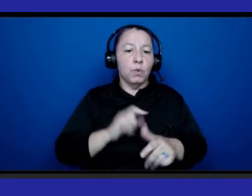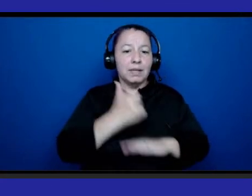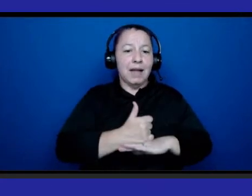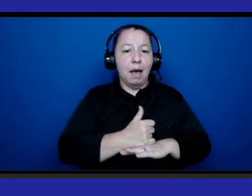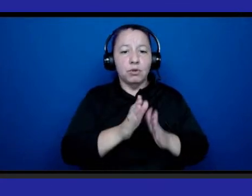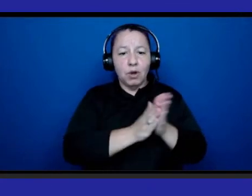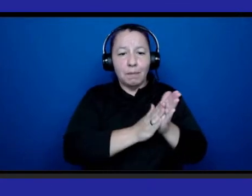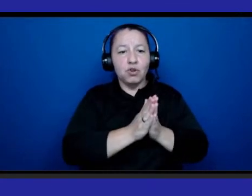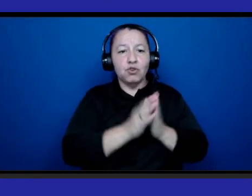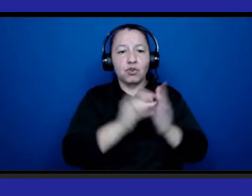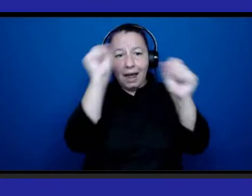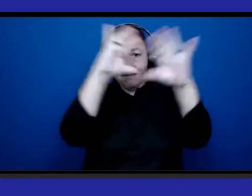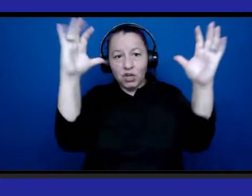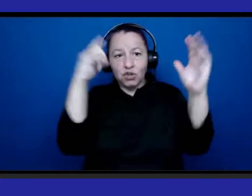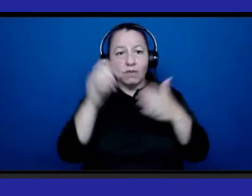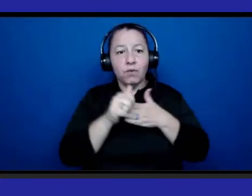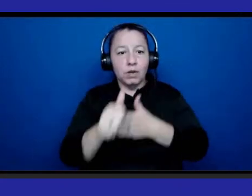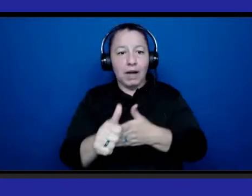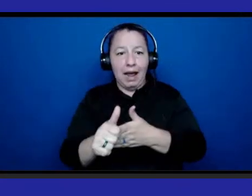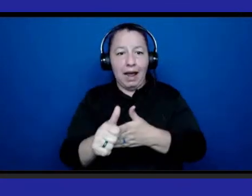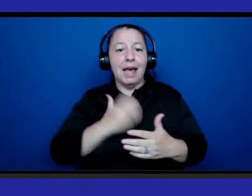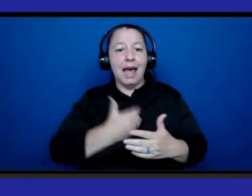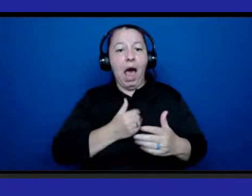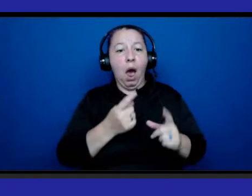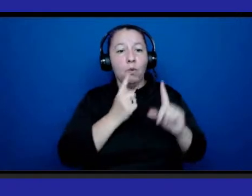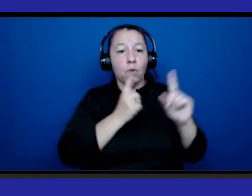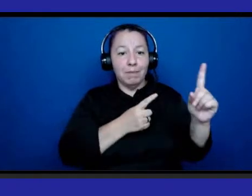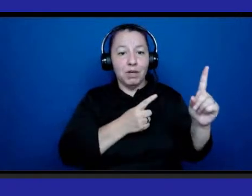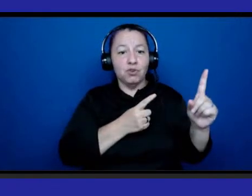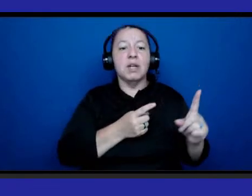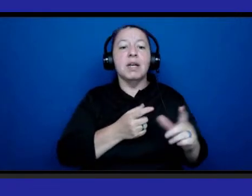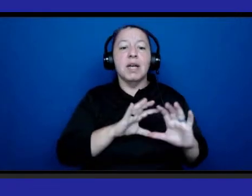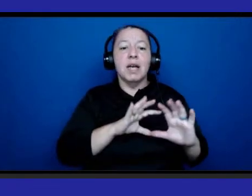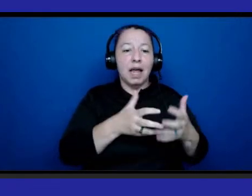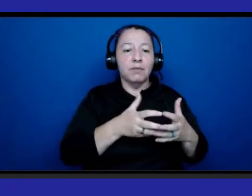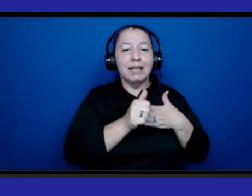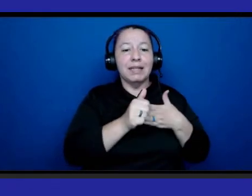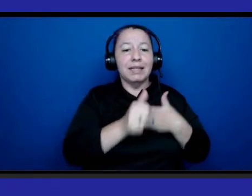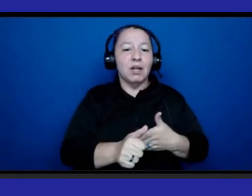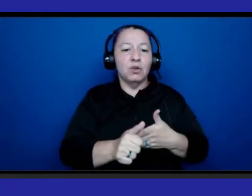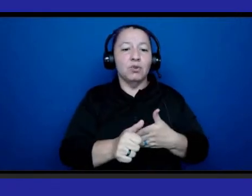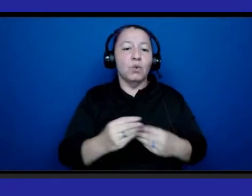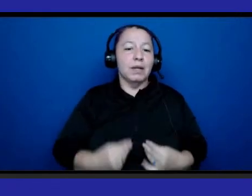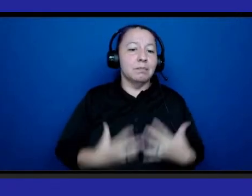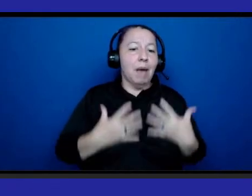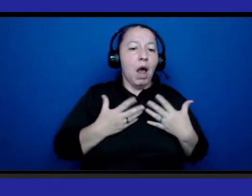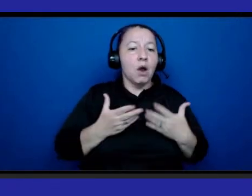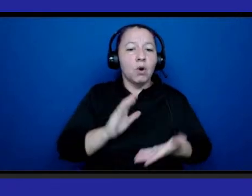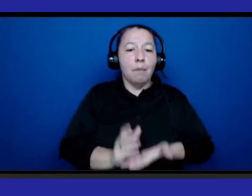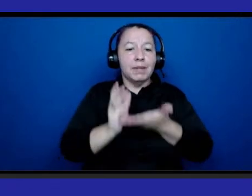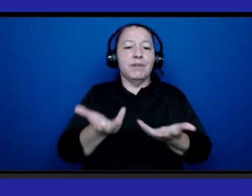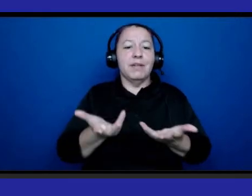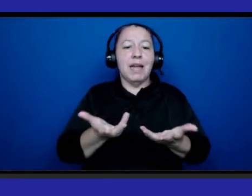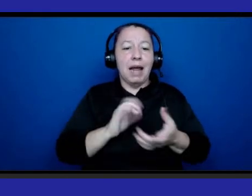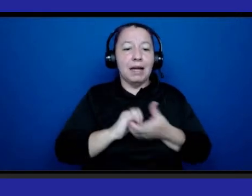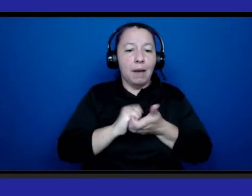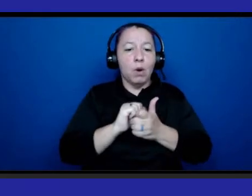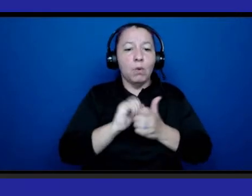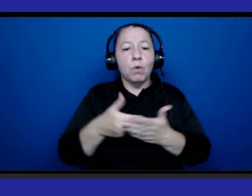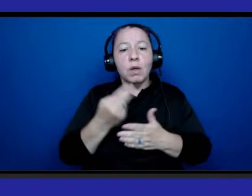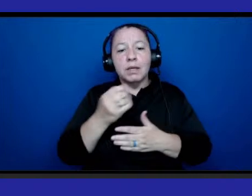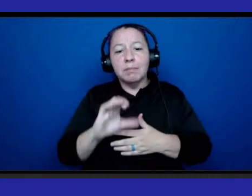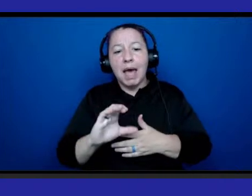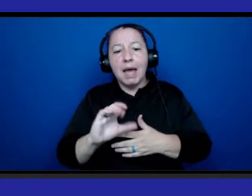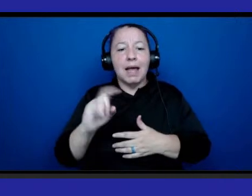for guidance. Our mission is a task force leading to inspire, uplift, and collaborate with Hispanic Latinx communities and influencers towards